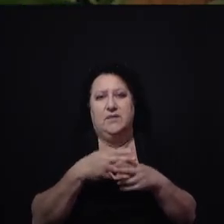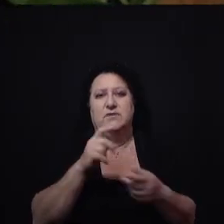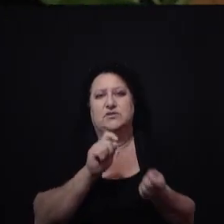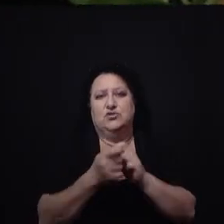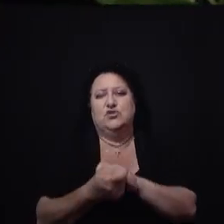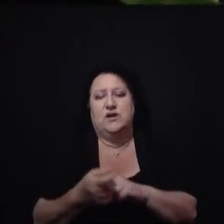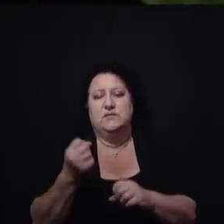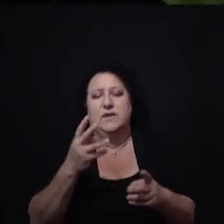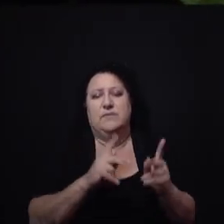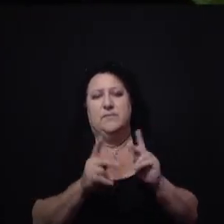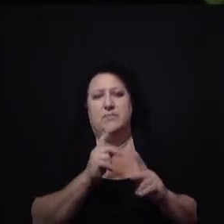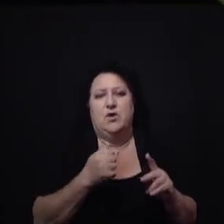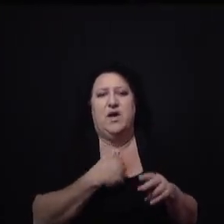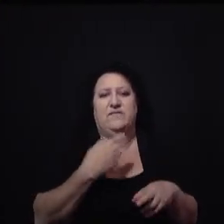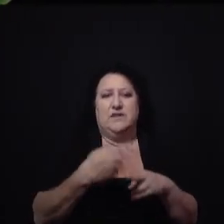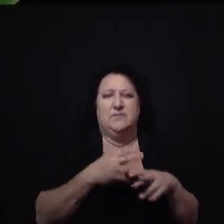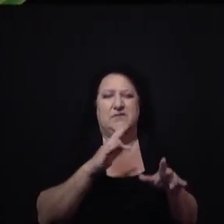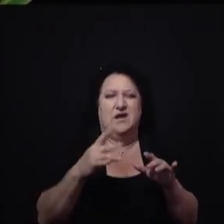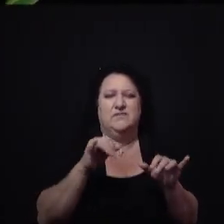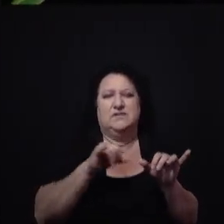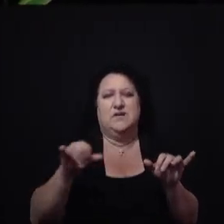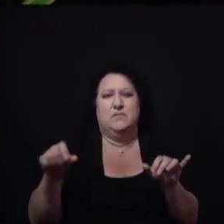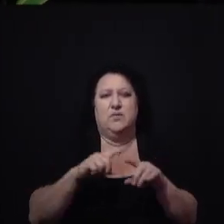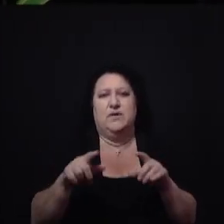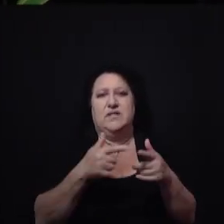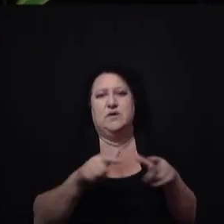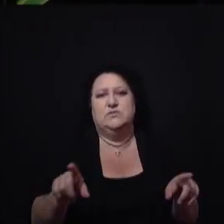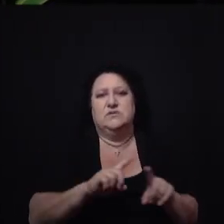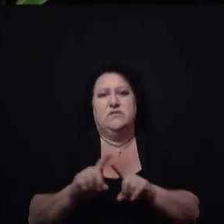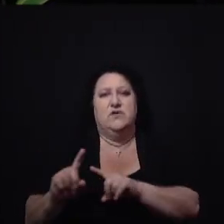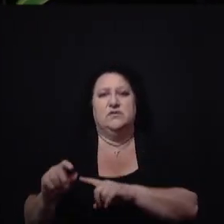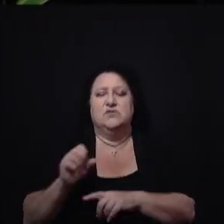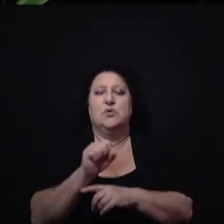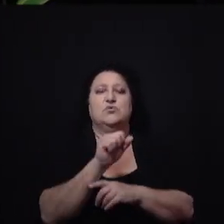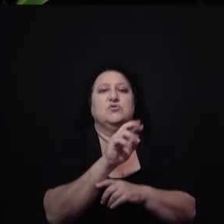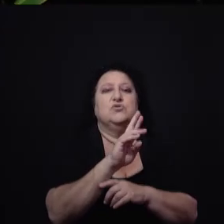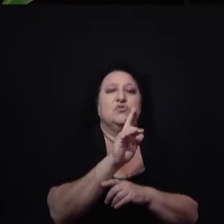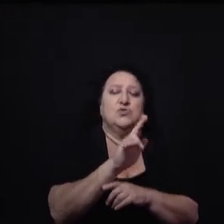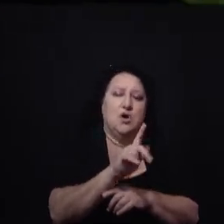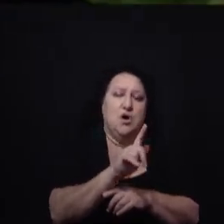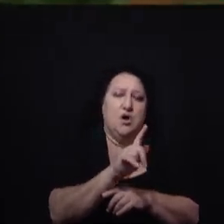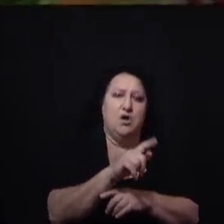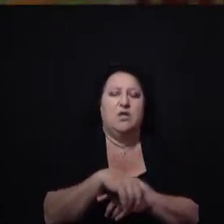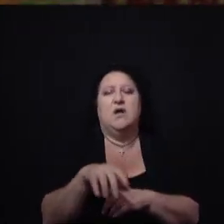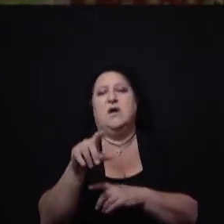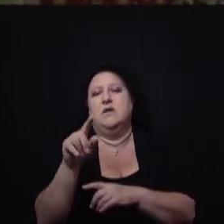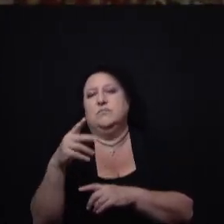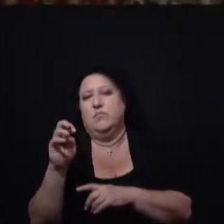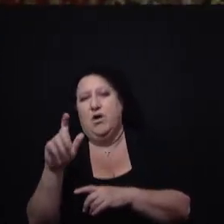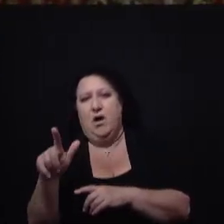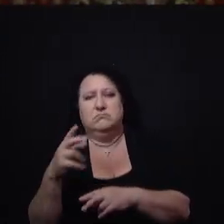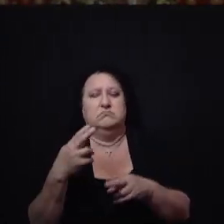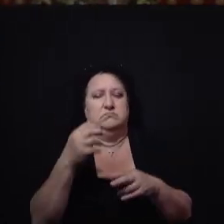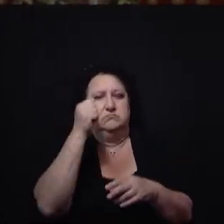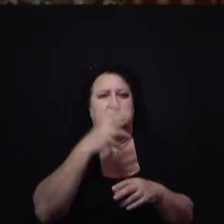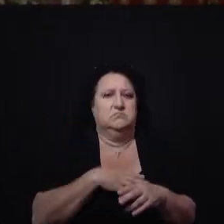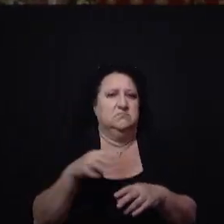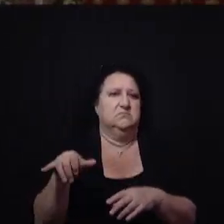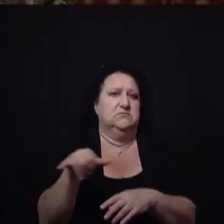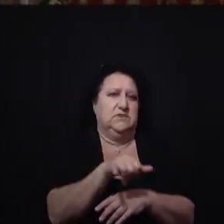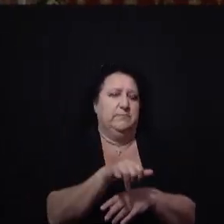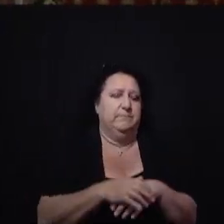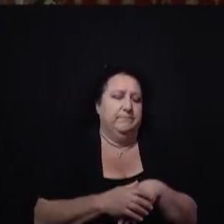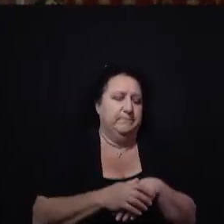names that were similar, but in different languages. So Saul of Tarsus is the same man as we would call Paul the apostle. Chapter 9 of